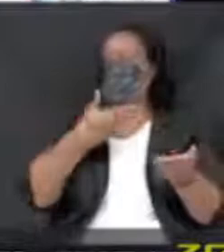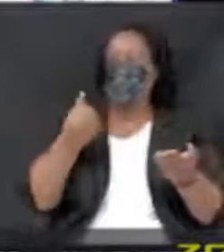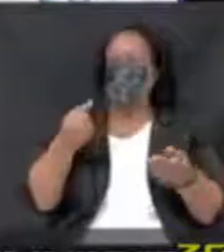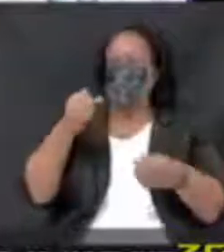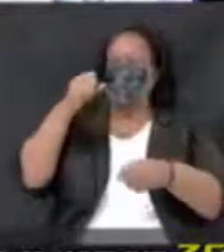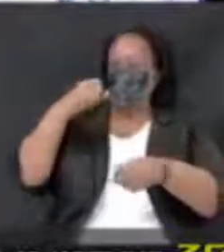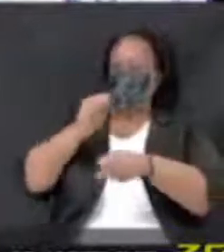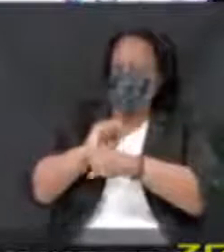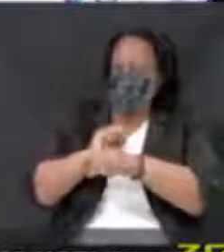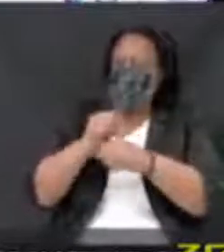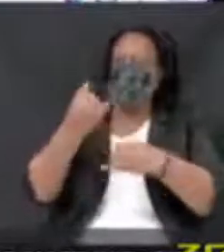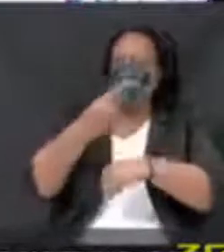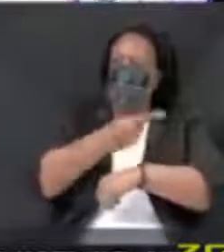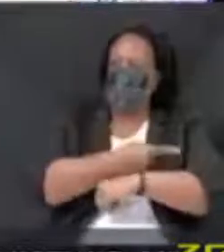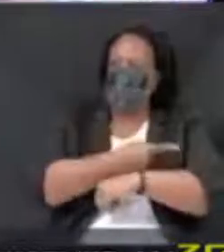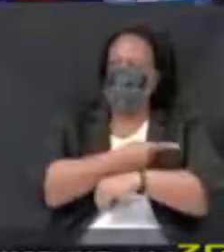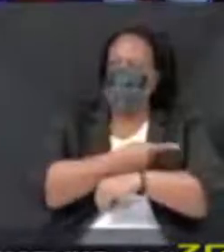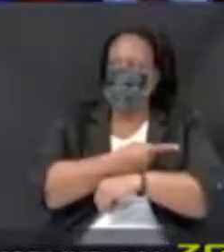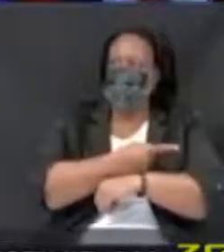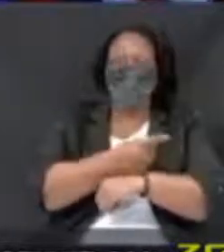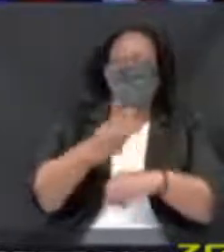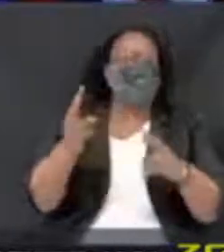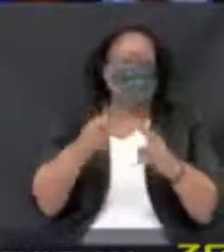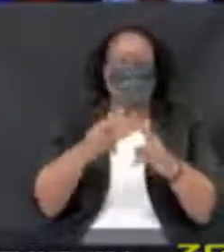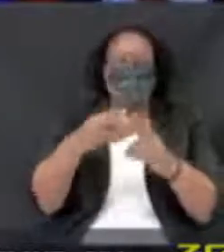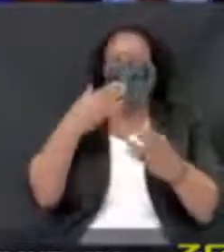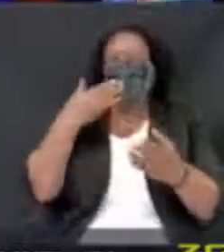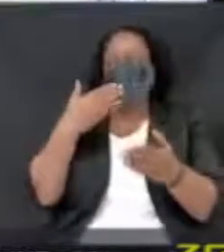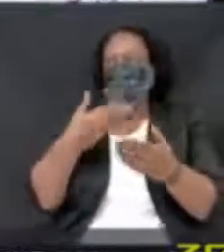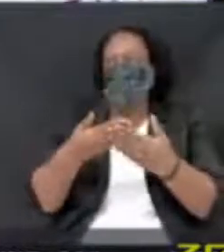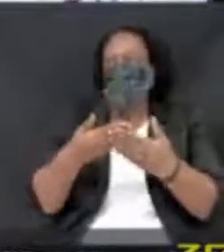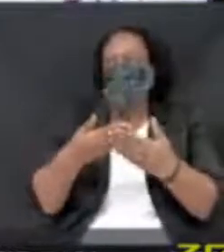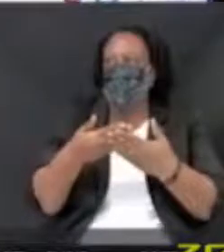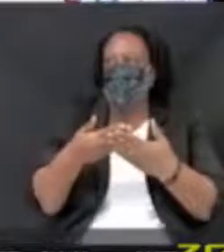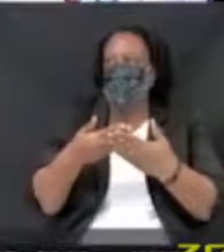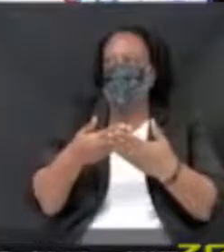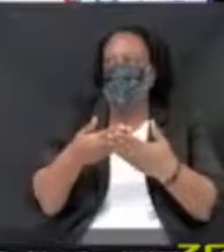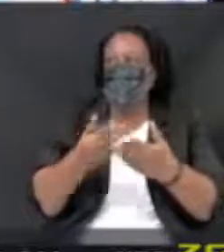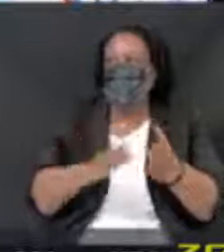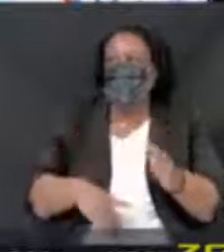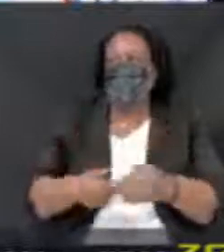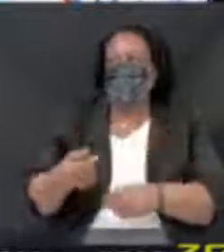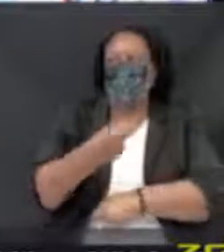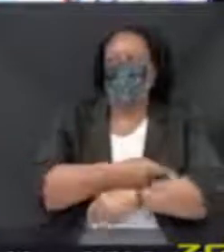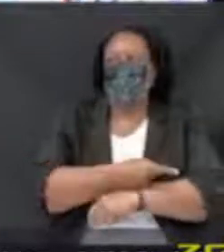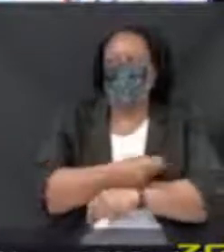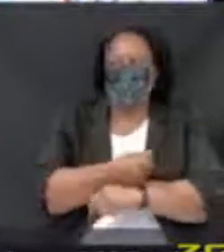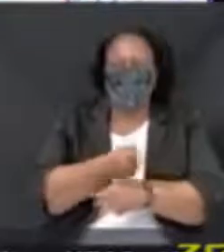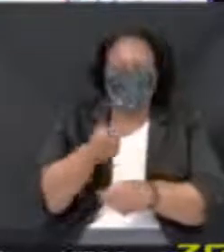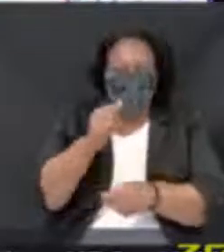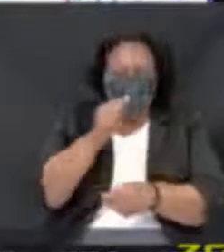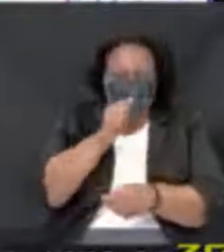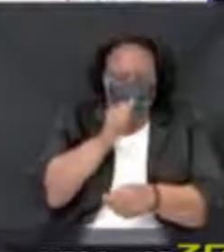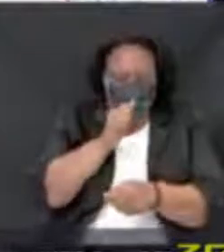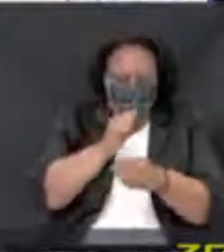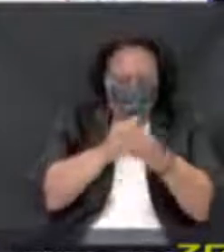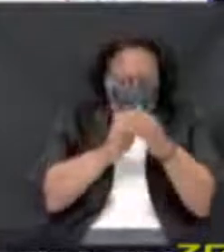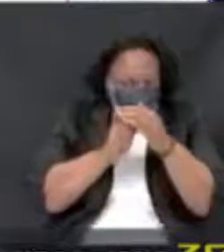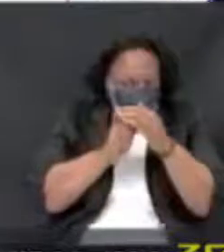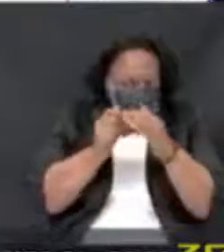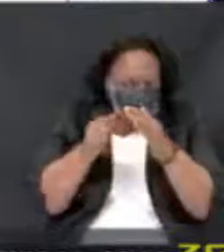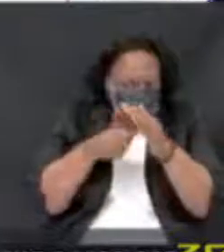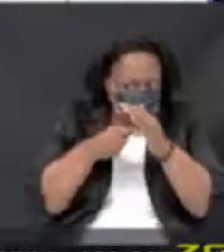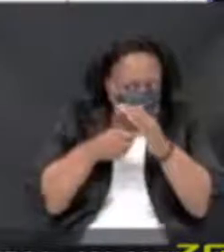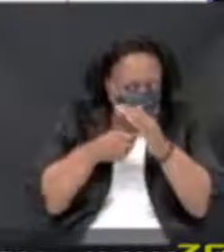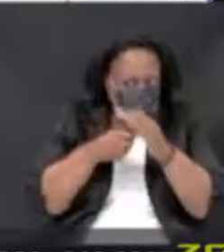Much appreciated, even though for me, for those persons who know me, birthdays are sometimes very low-key and very private in nature. But